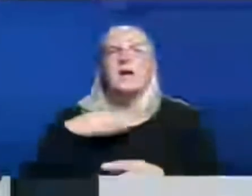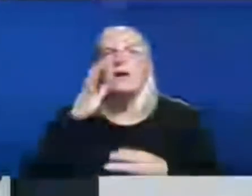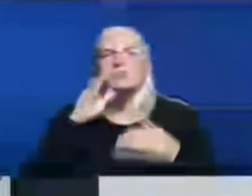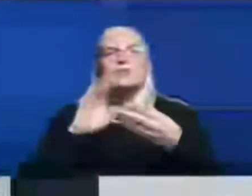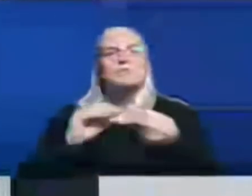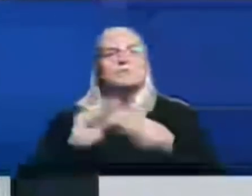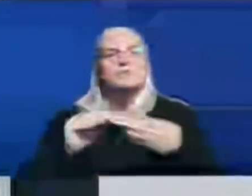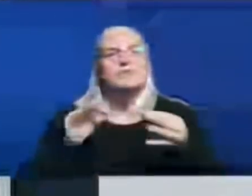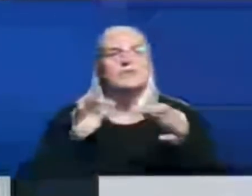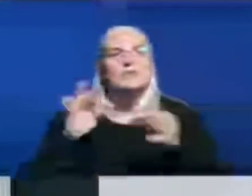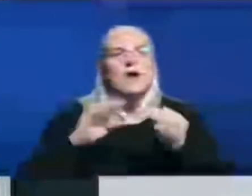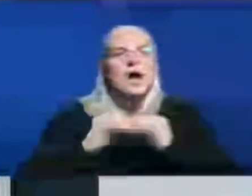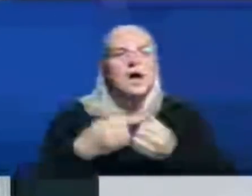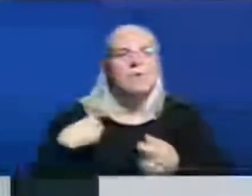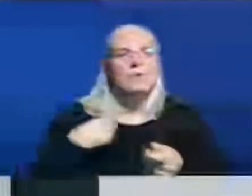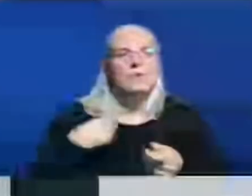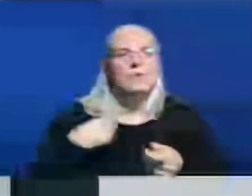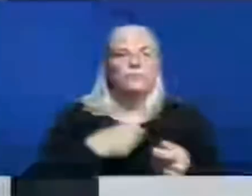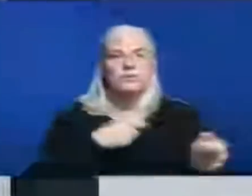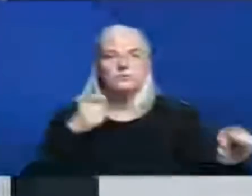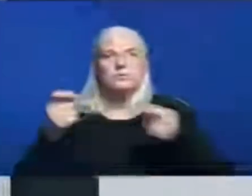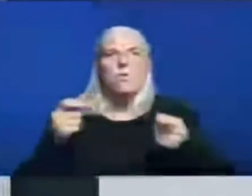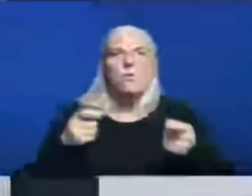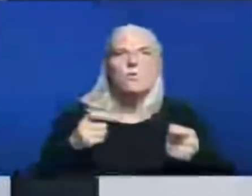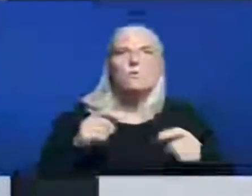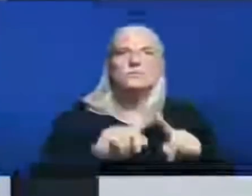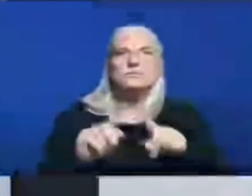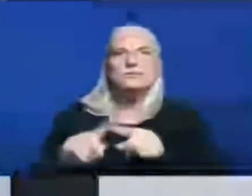going to go through the 4 counties. The first one is Tehama County,